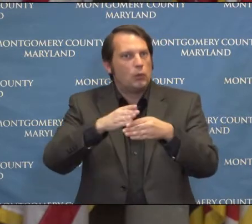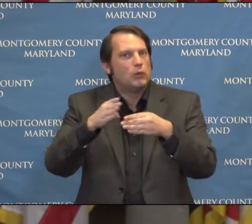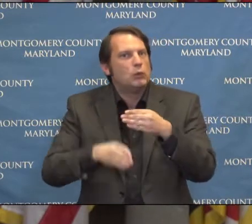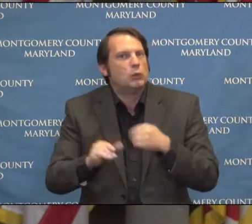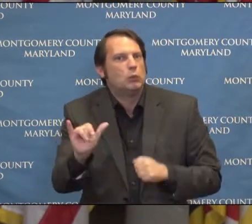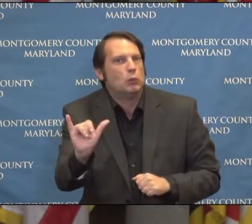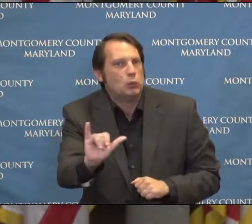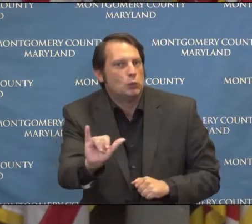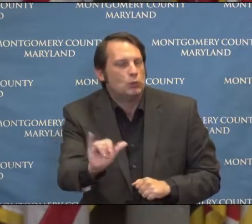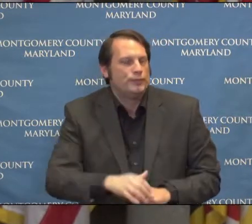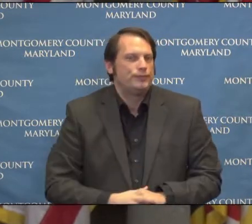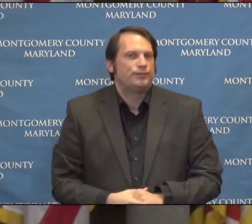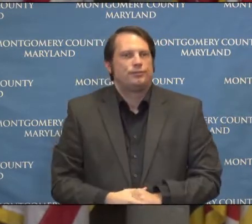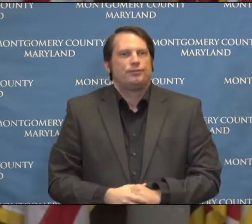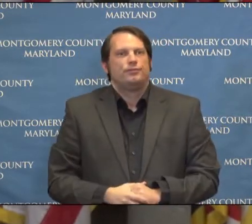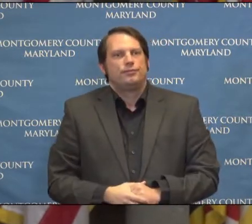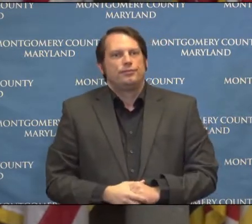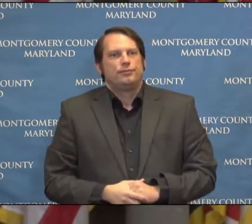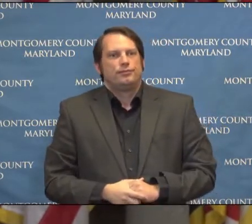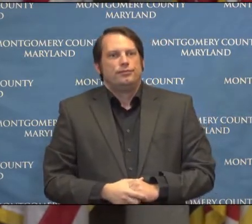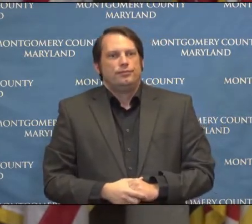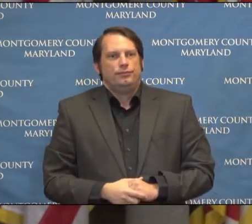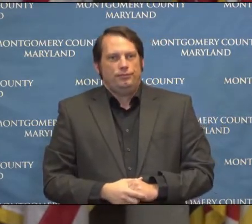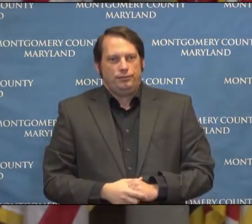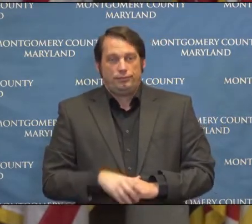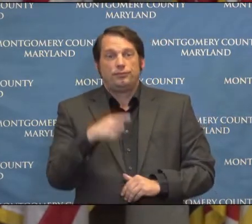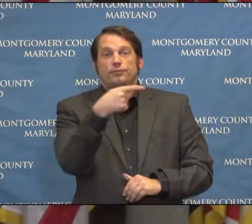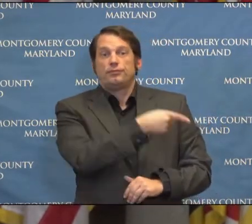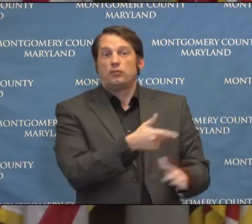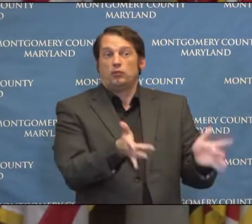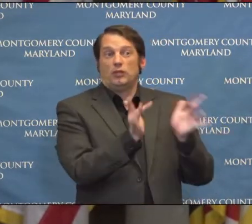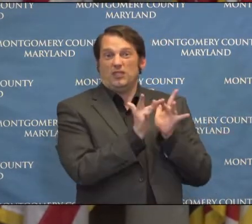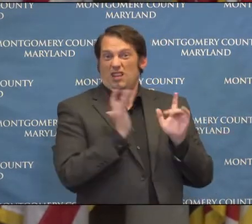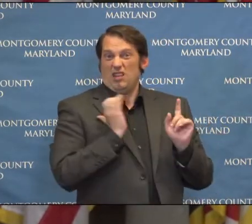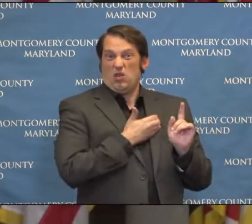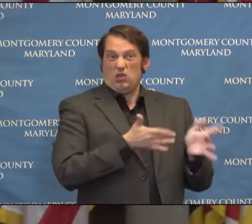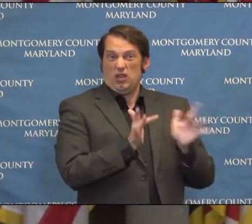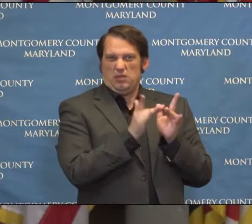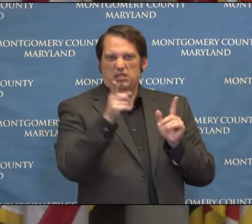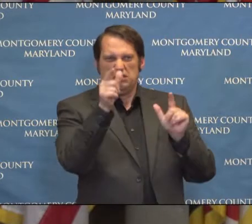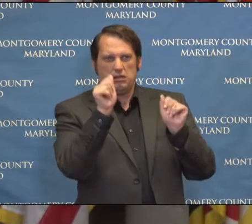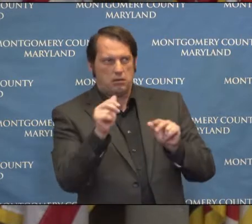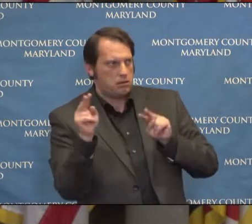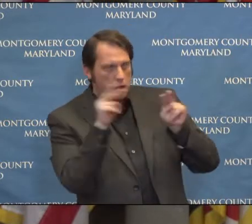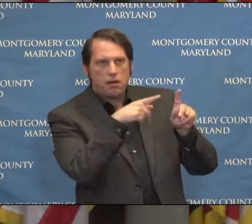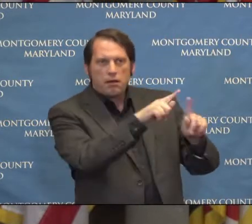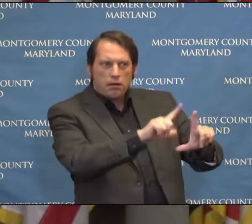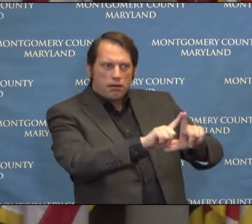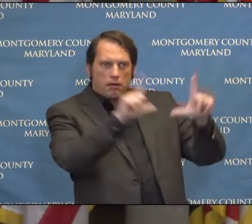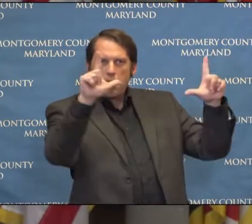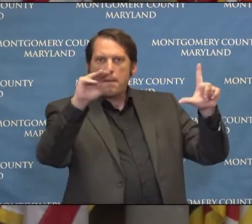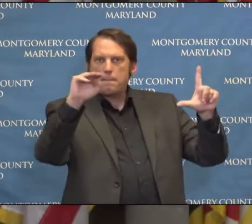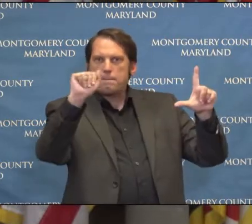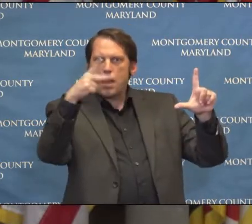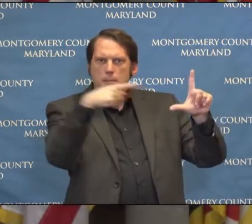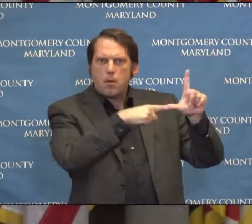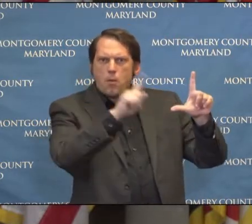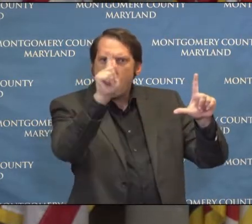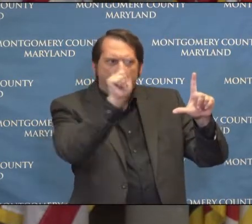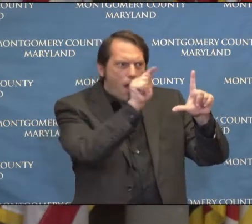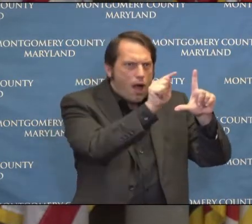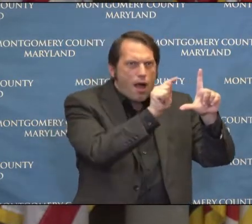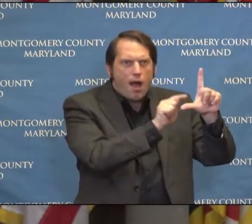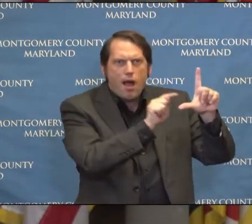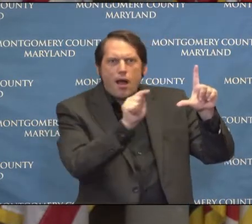You can go on our website and find all of those sites. You can see a map of them, And we just want to encourage everyone to